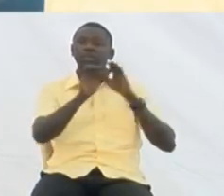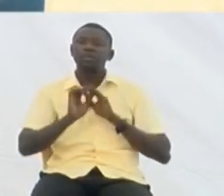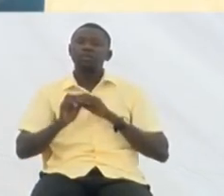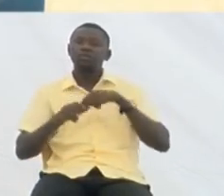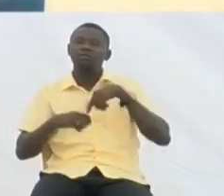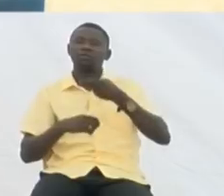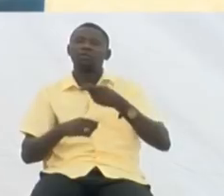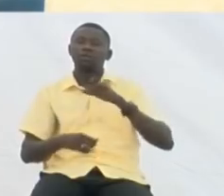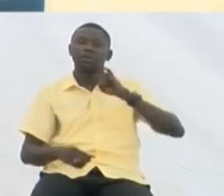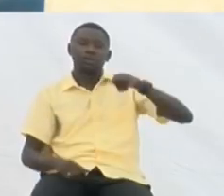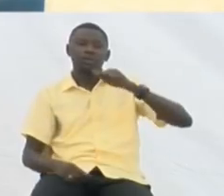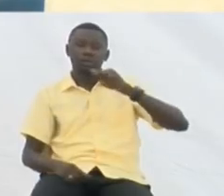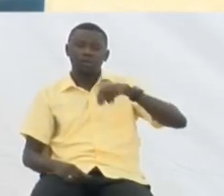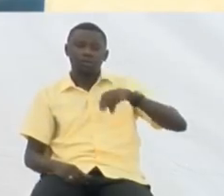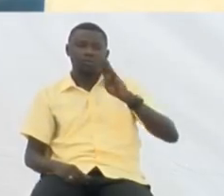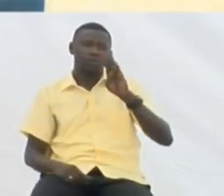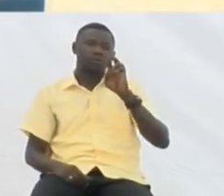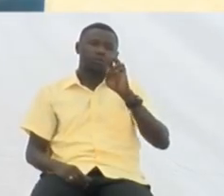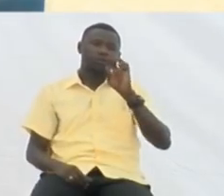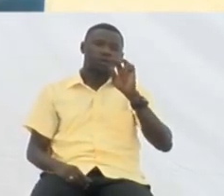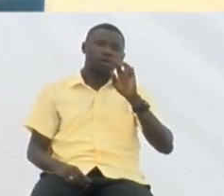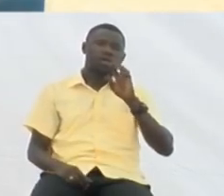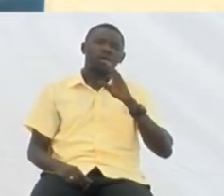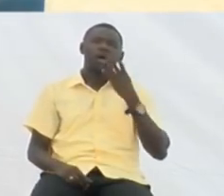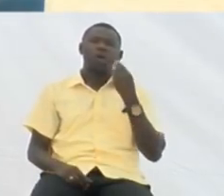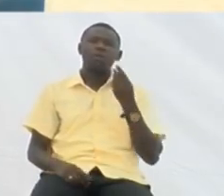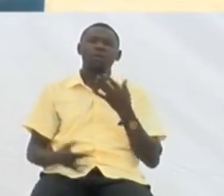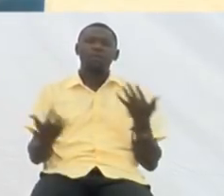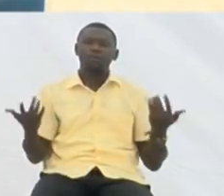Jambur sato to jang ye mo jelle bondi jang.